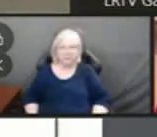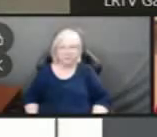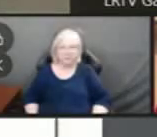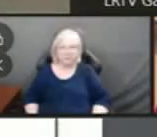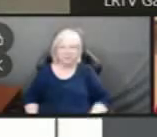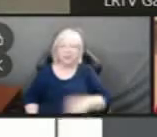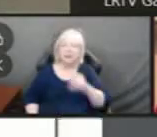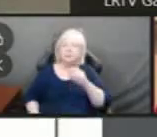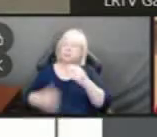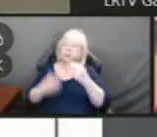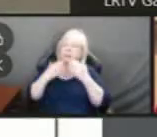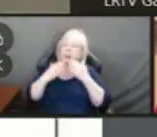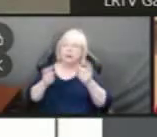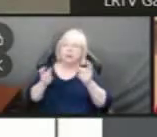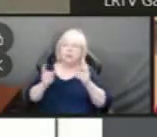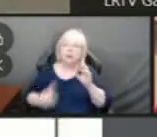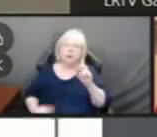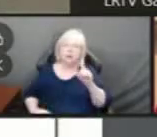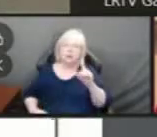Thank you, Director Adcock.